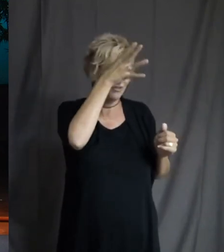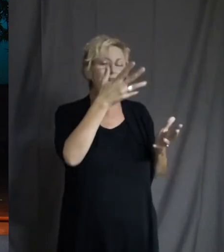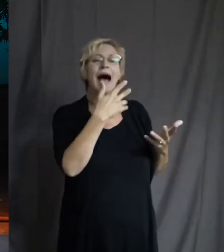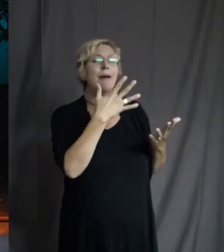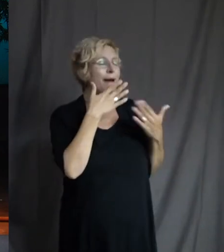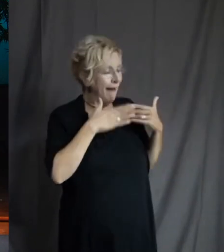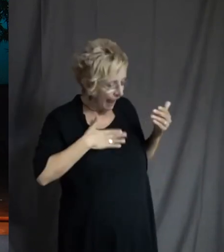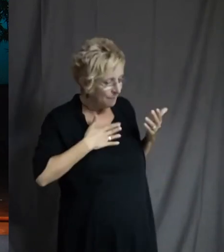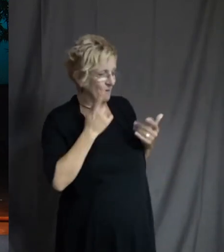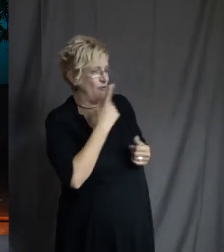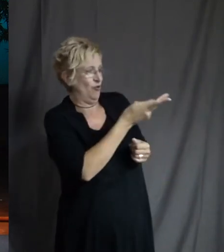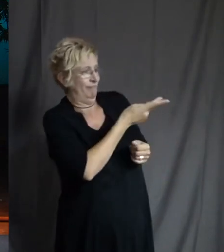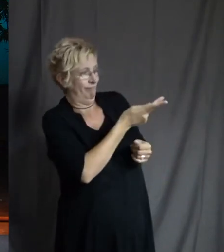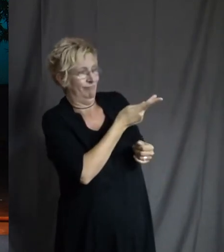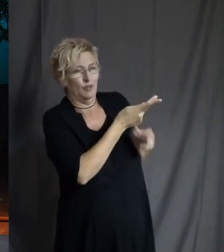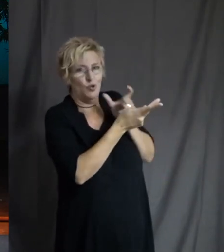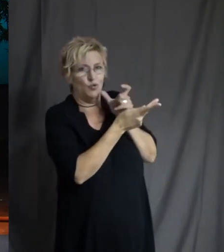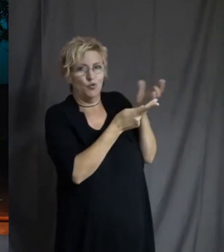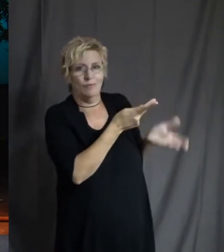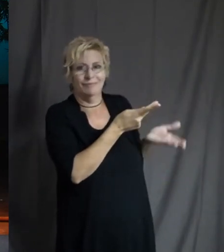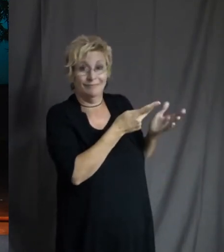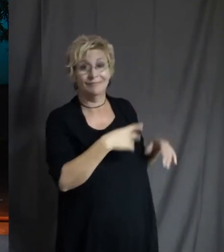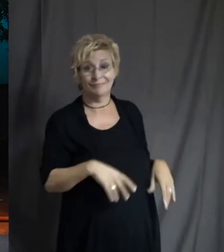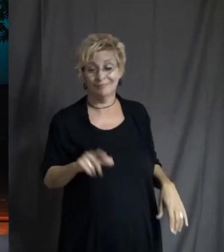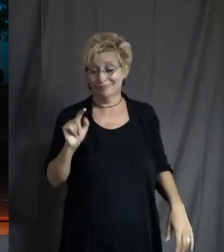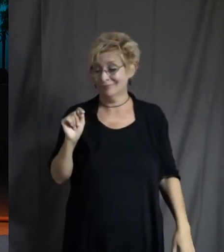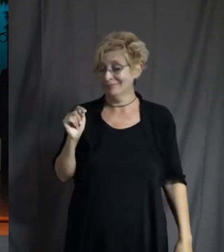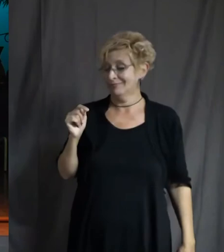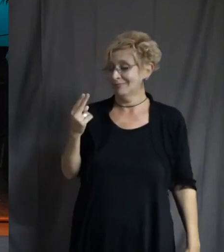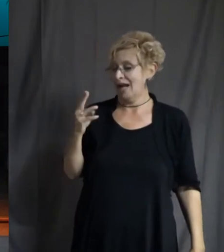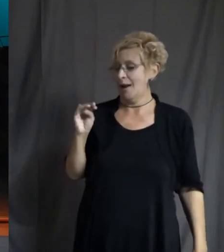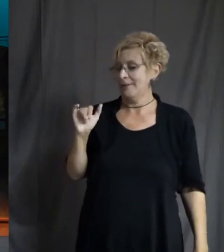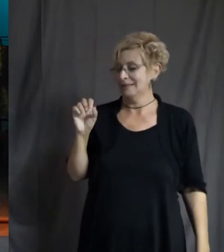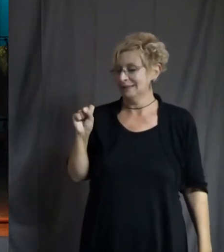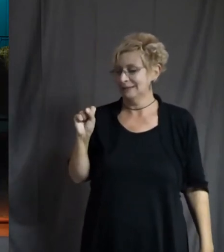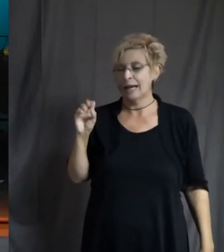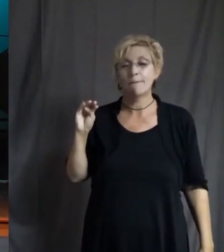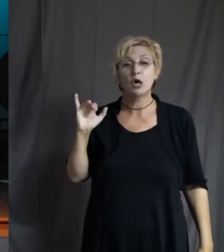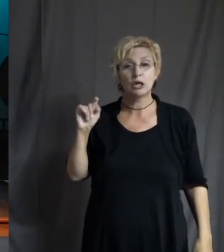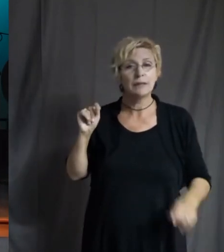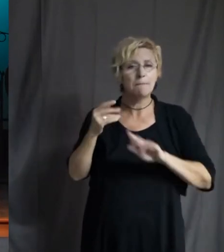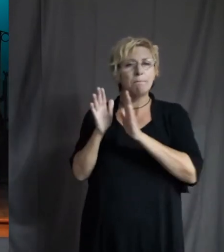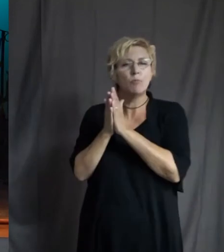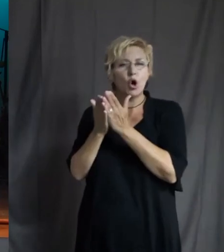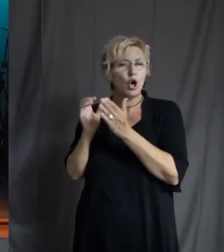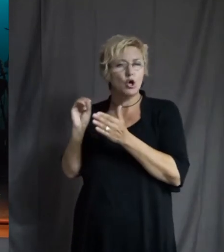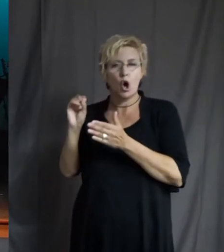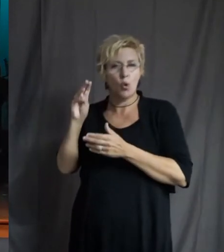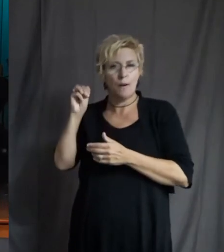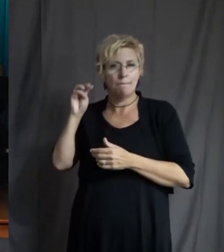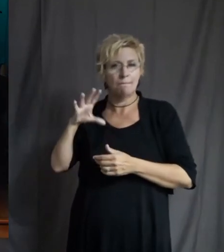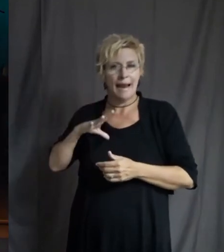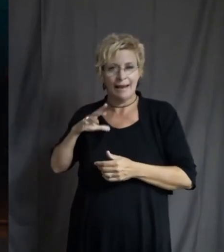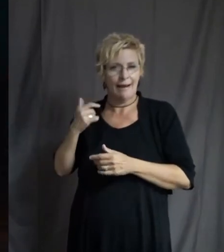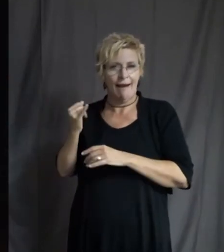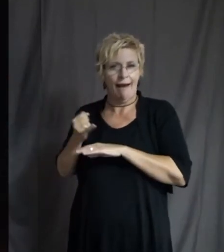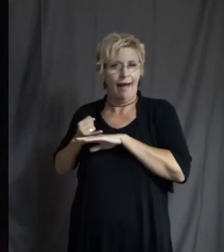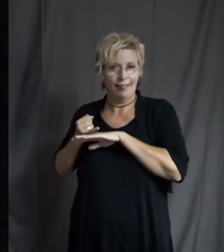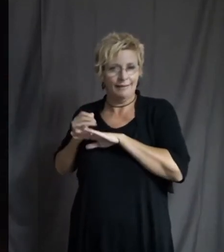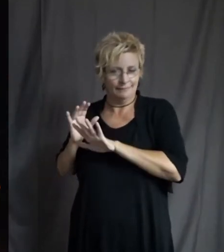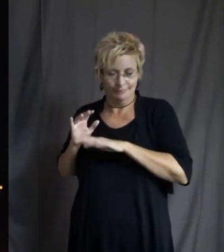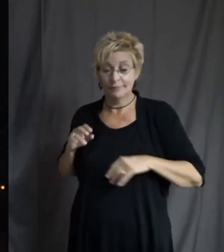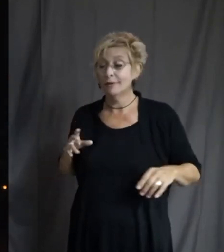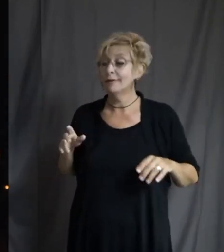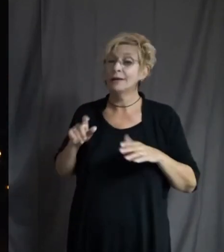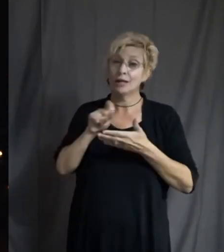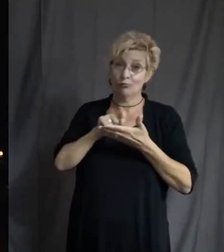ones. Thomas Merton, in his No Man is an Island, speaks these famous words. He says, "The beginning